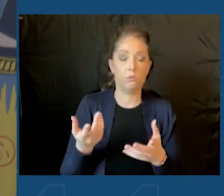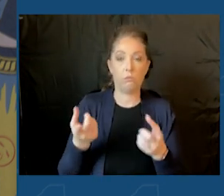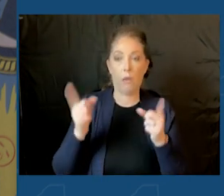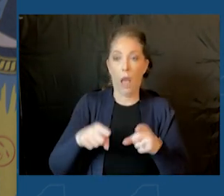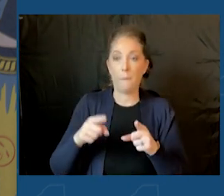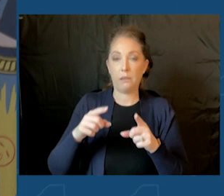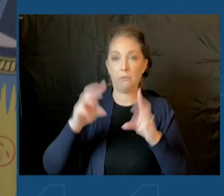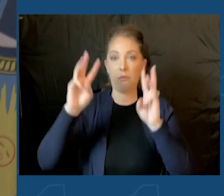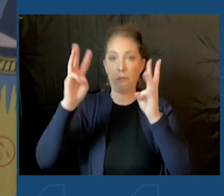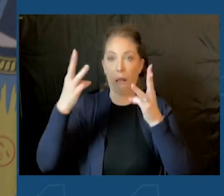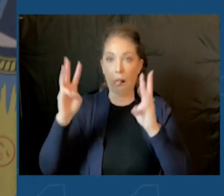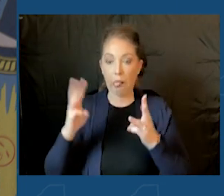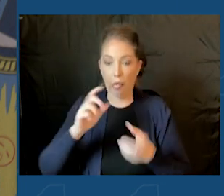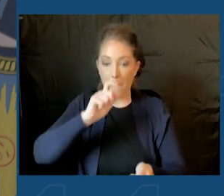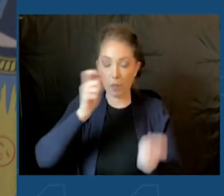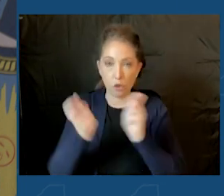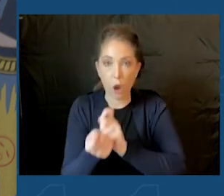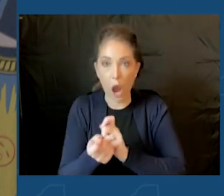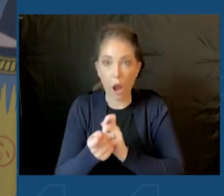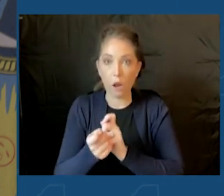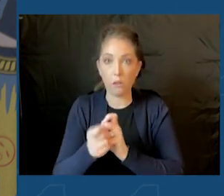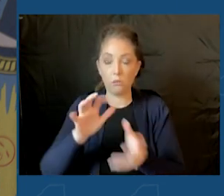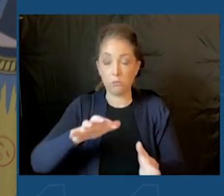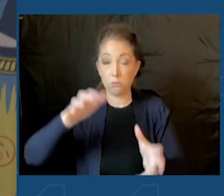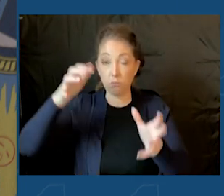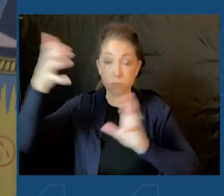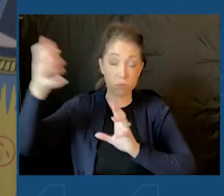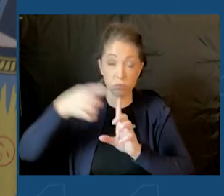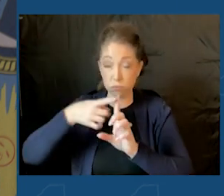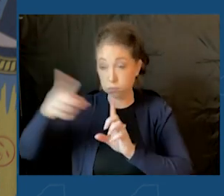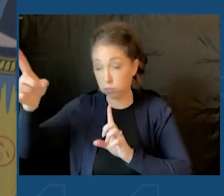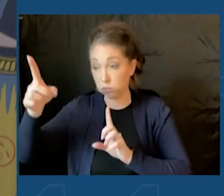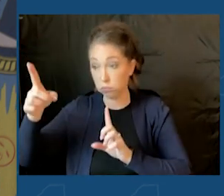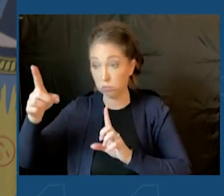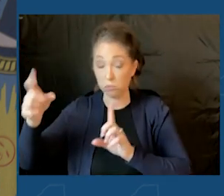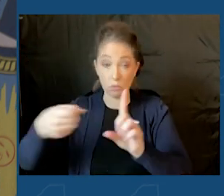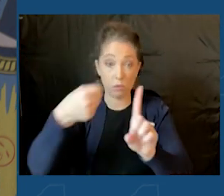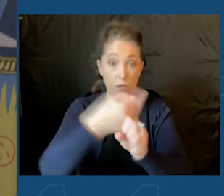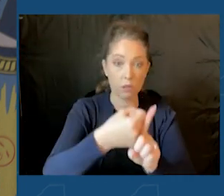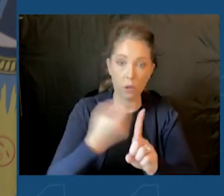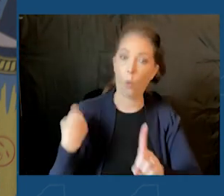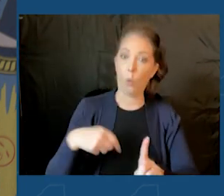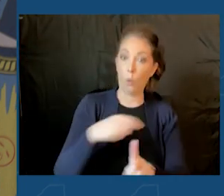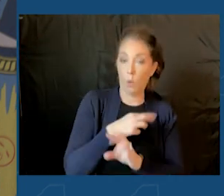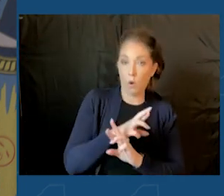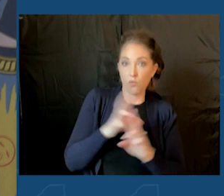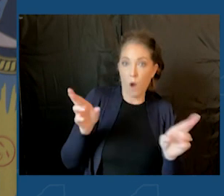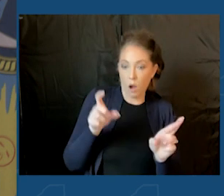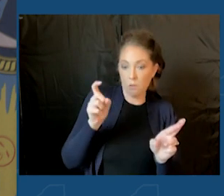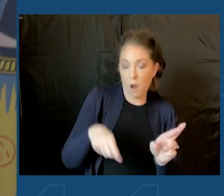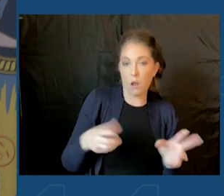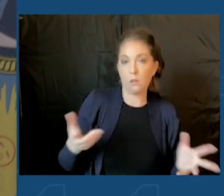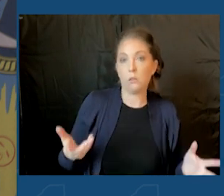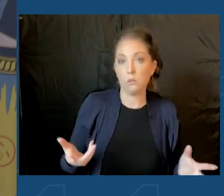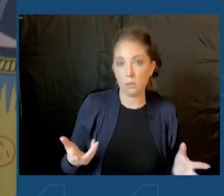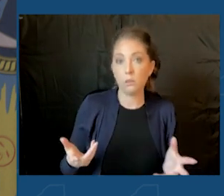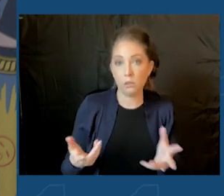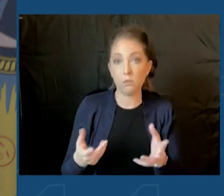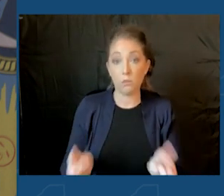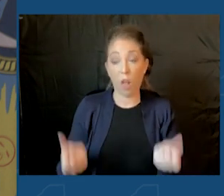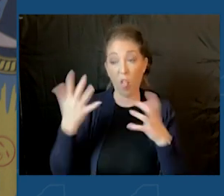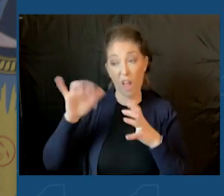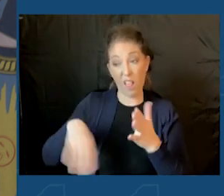change, extreme climate circumstances, that we're better prepared. We have a lot more to gain in that and much more to do, but a lot of that money will be